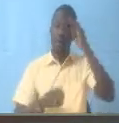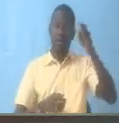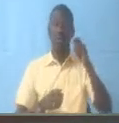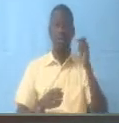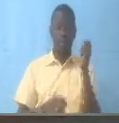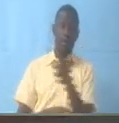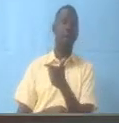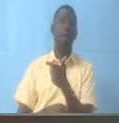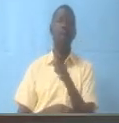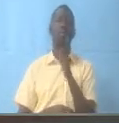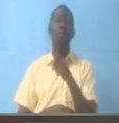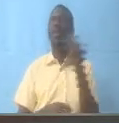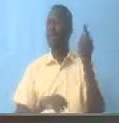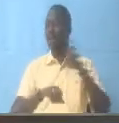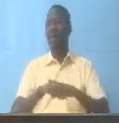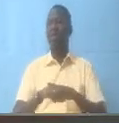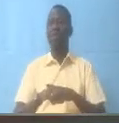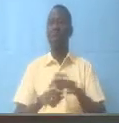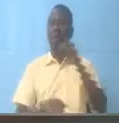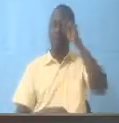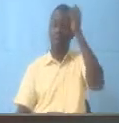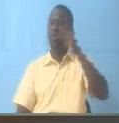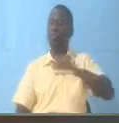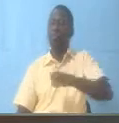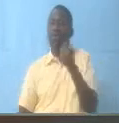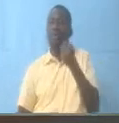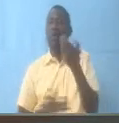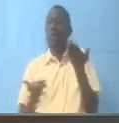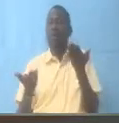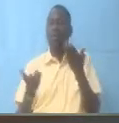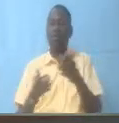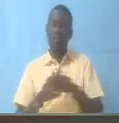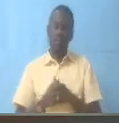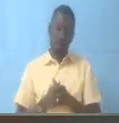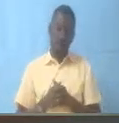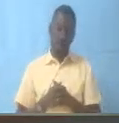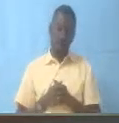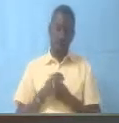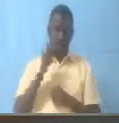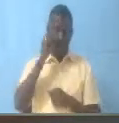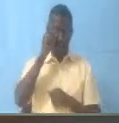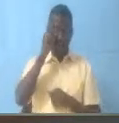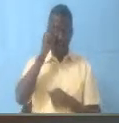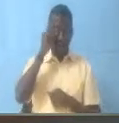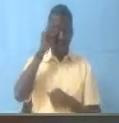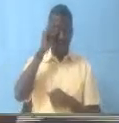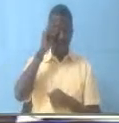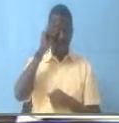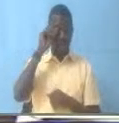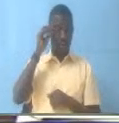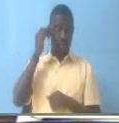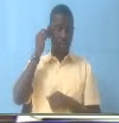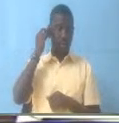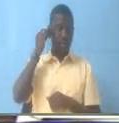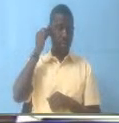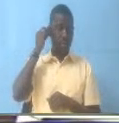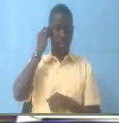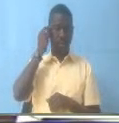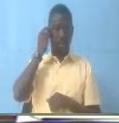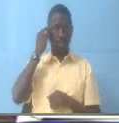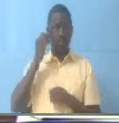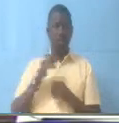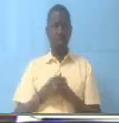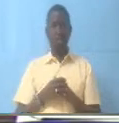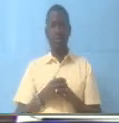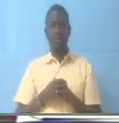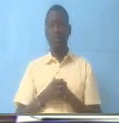nguur gi ñoom sax bëggoon nañoo fay de waaye nag jamono boobu président bi daanaka moom mooy ministre bi saytu wàlli keesi nguur gi ndax bu rëy ñemewuñ koo génne